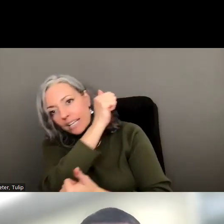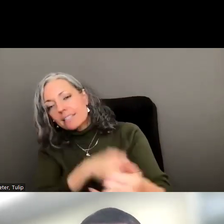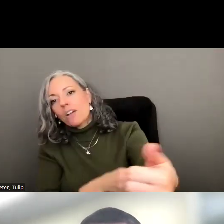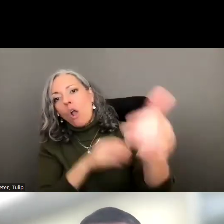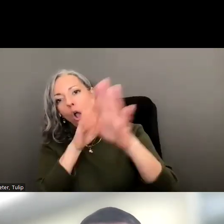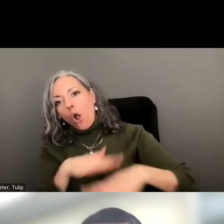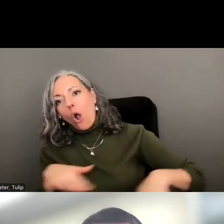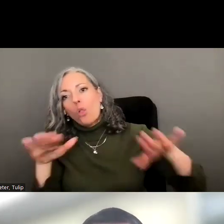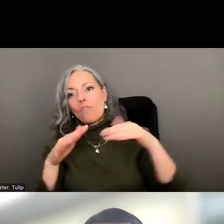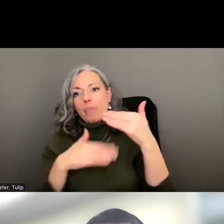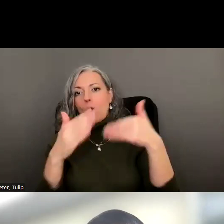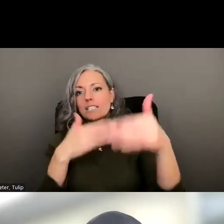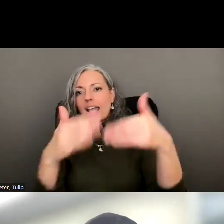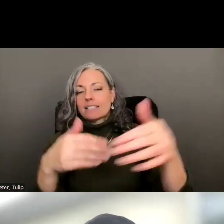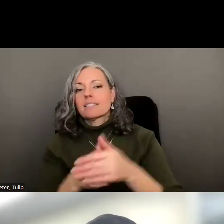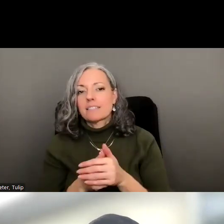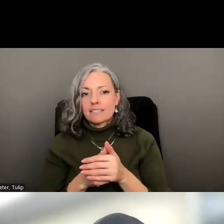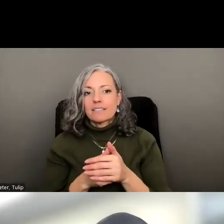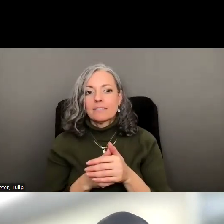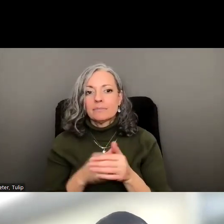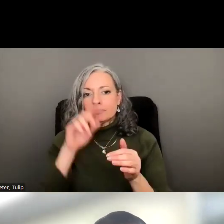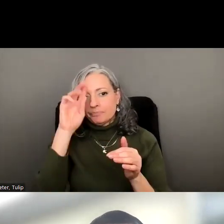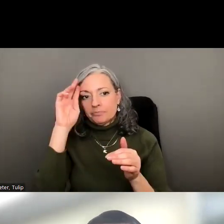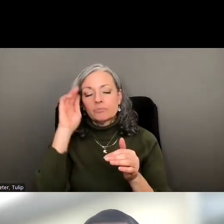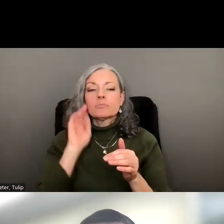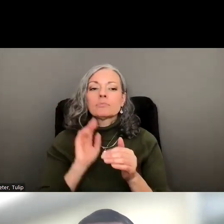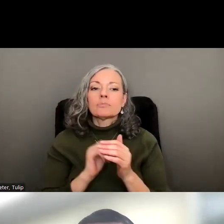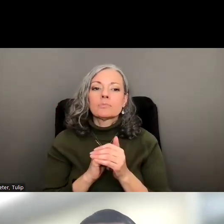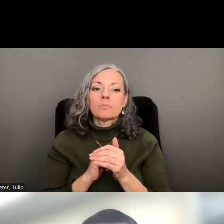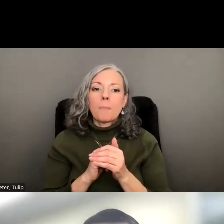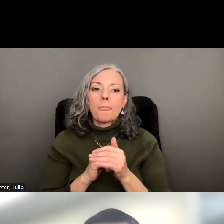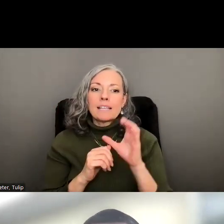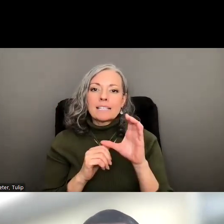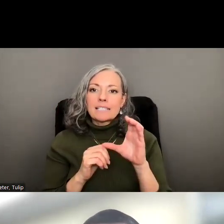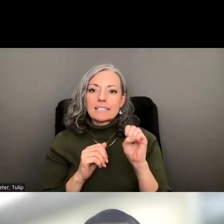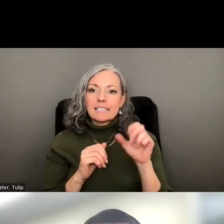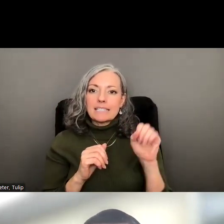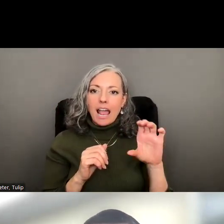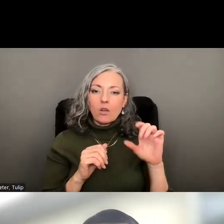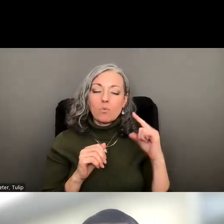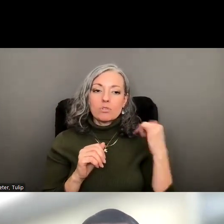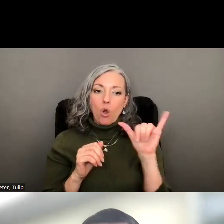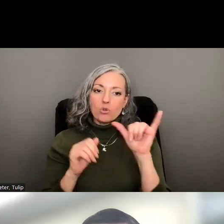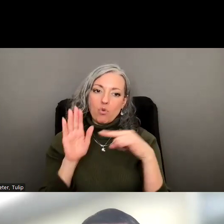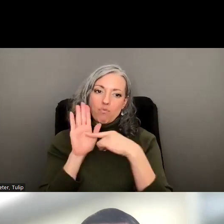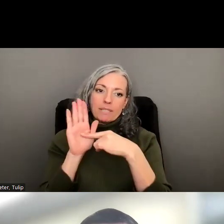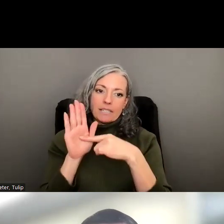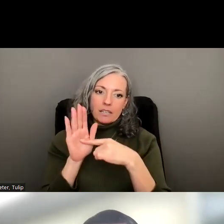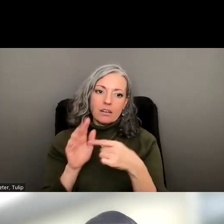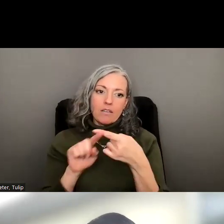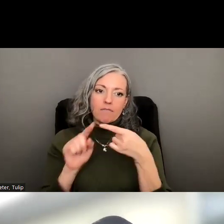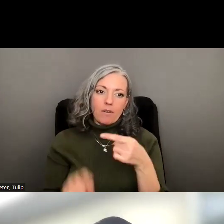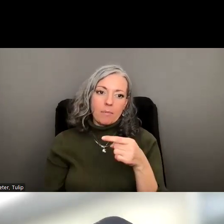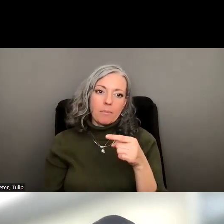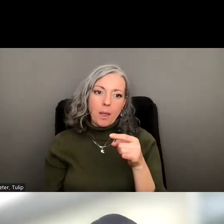this process. So CSAC was also represented on the steering committee by Mariposa County Supervisor Rosemary Smallcomb,